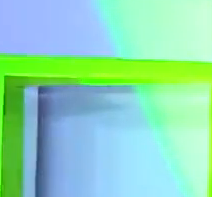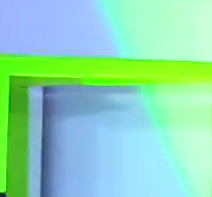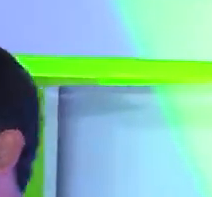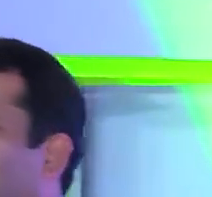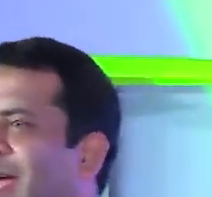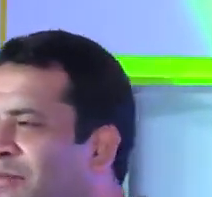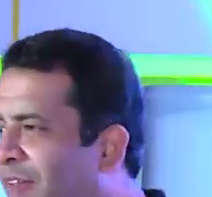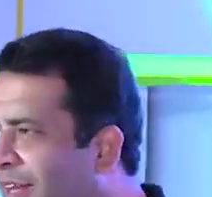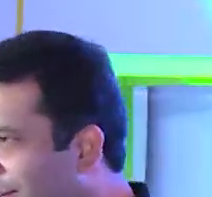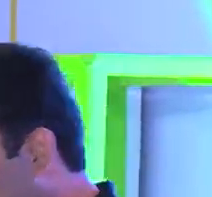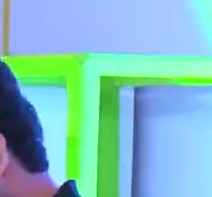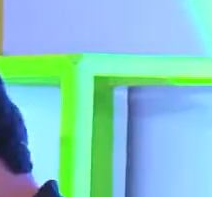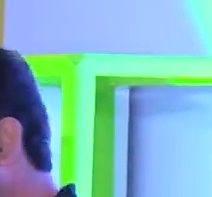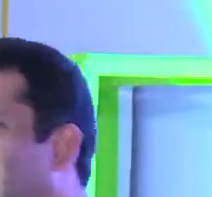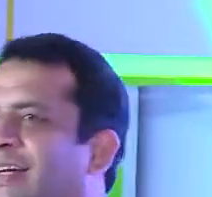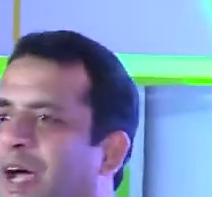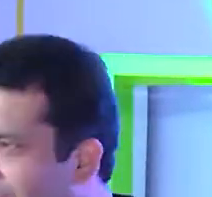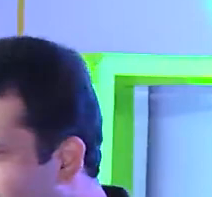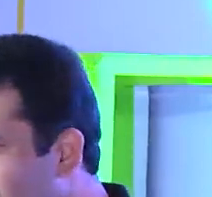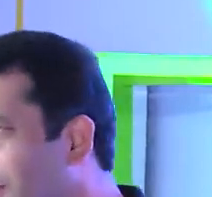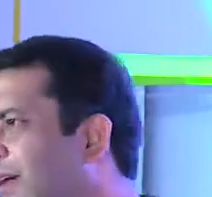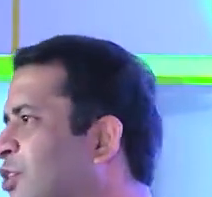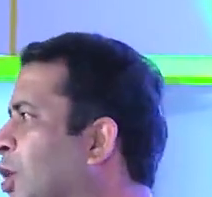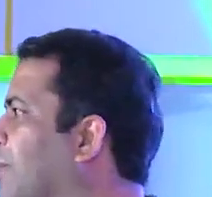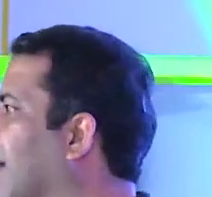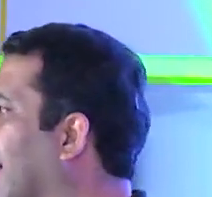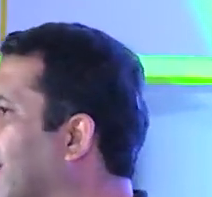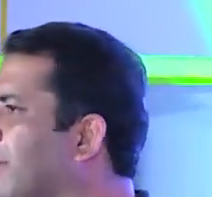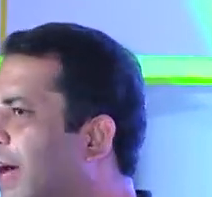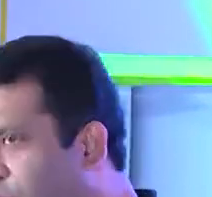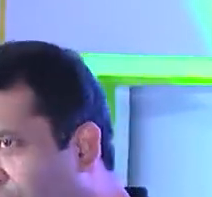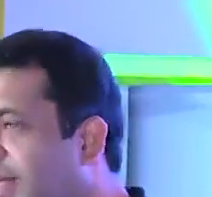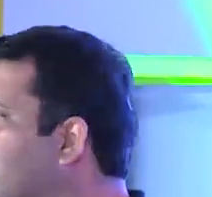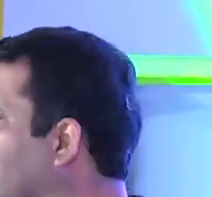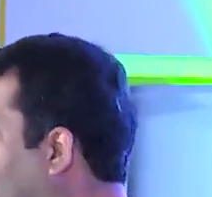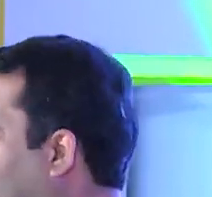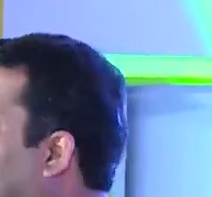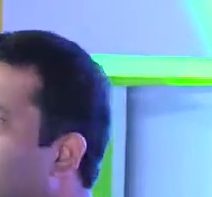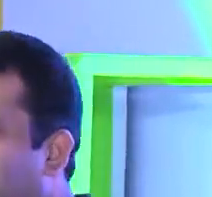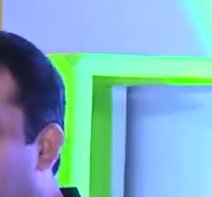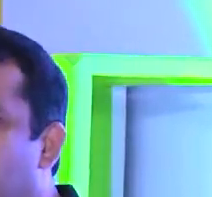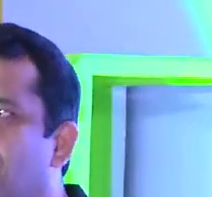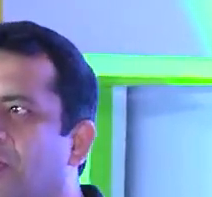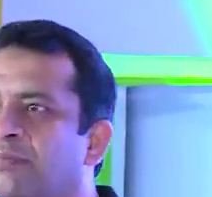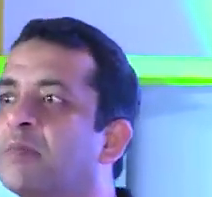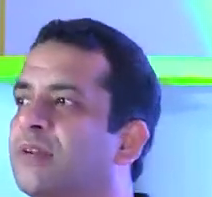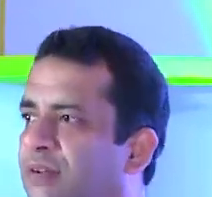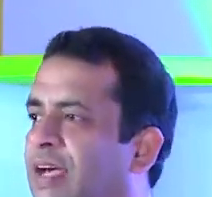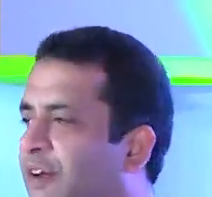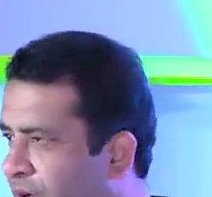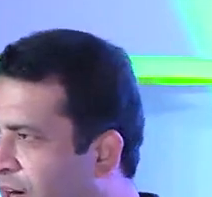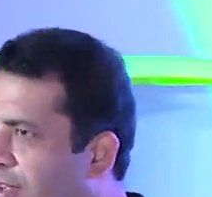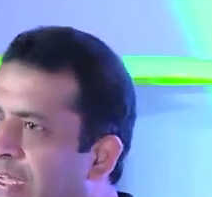So I am leaving it on them. I'm here. So I want them to call all the 6 beautiful